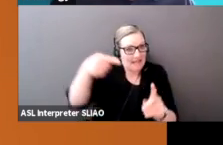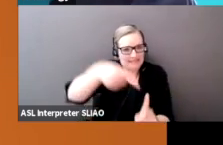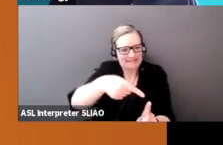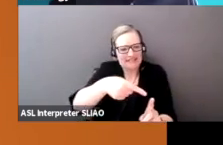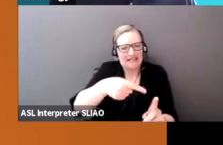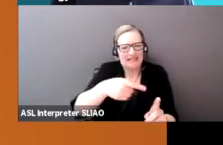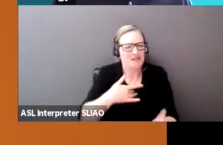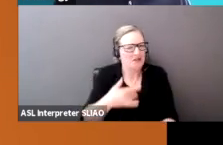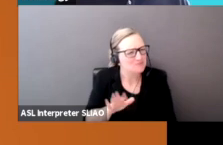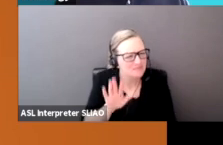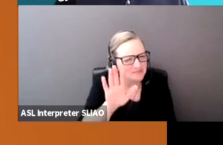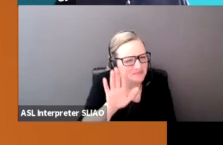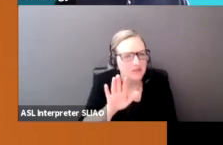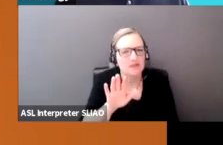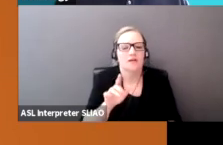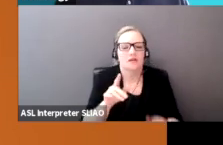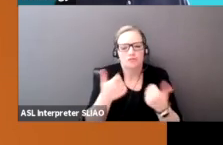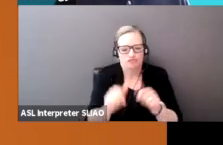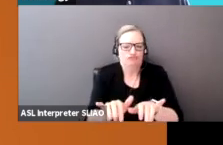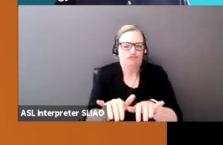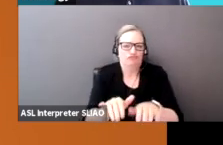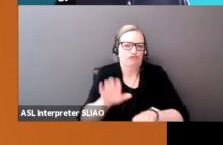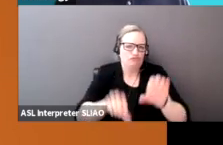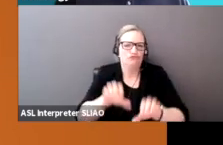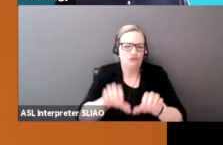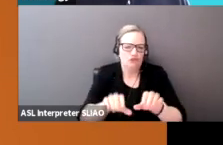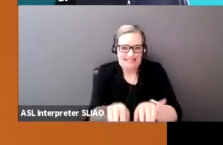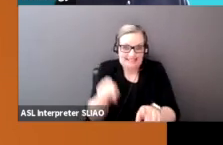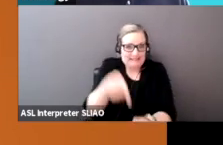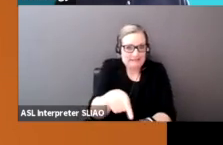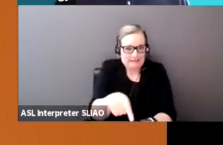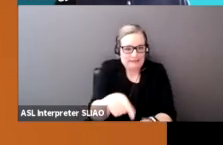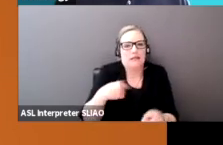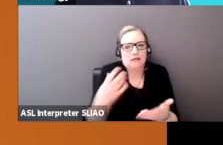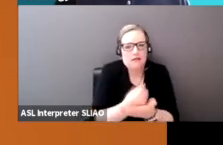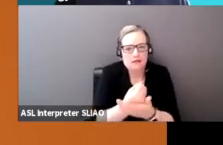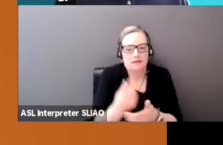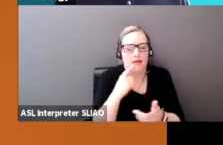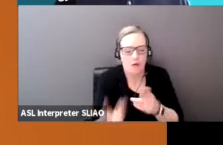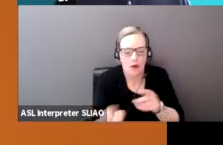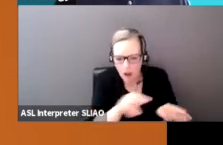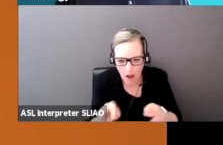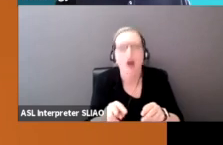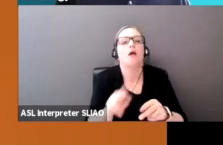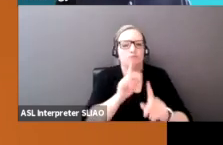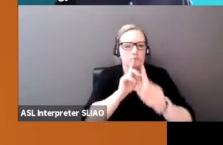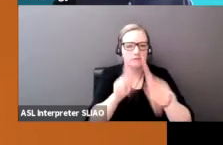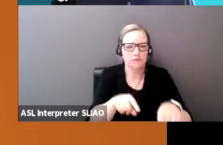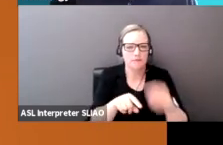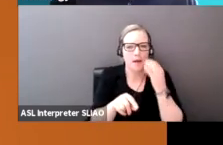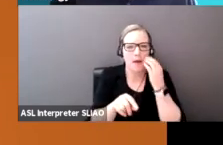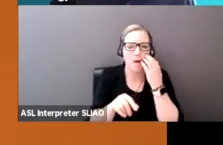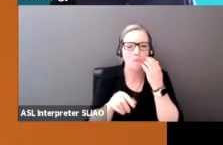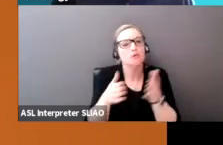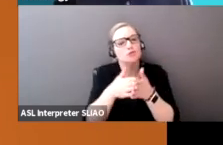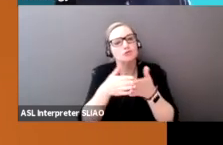I'll try and answer that right away. Otherwise, I'll ask that we hold bigger questions up until the end